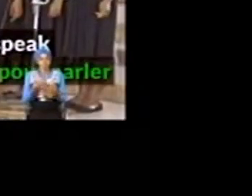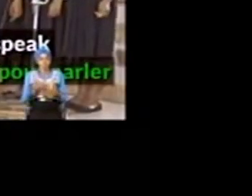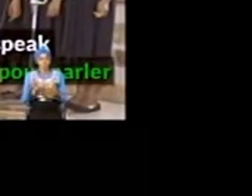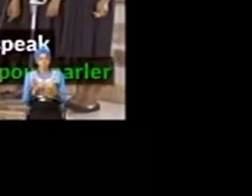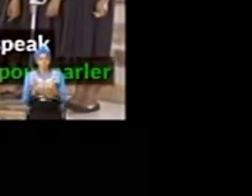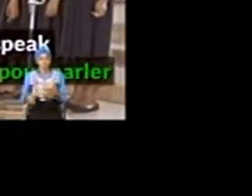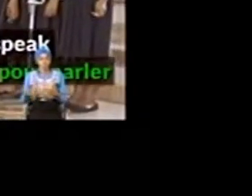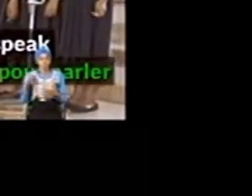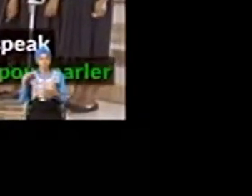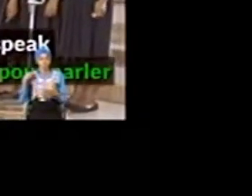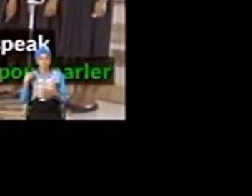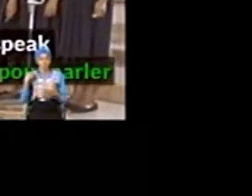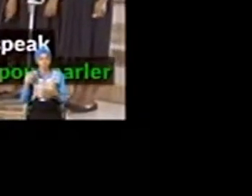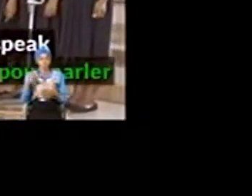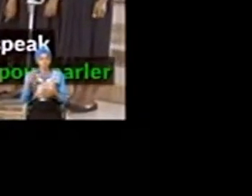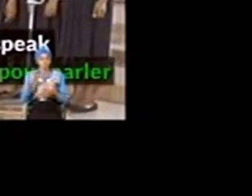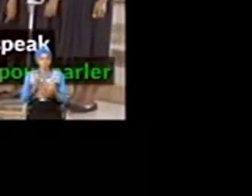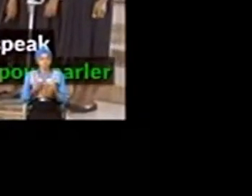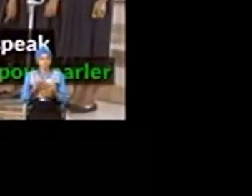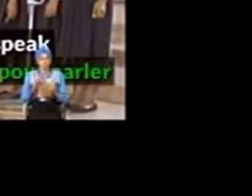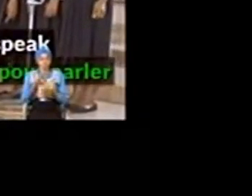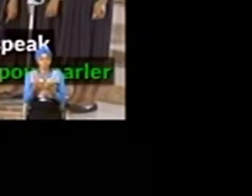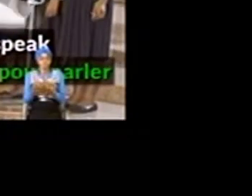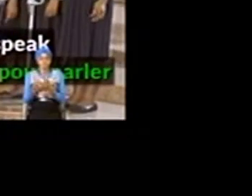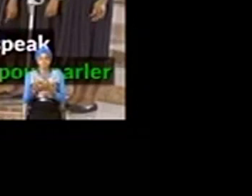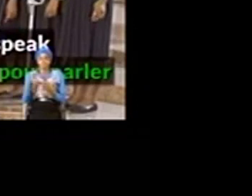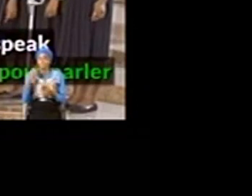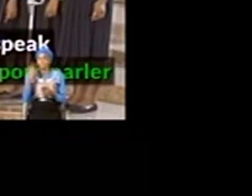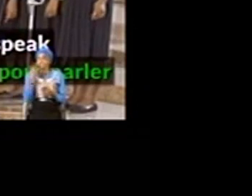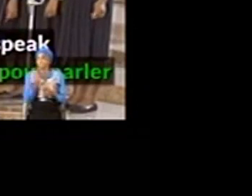his garment, he turned to